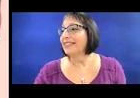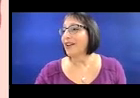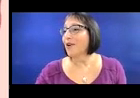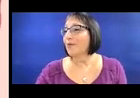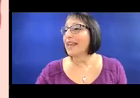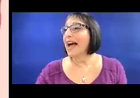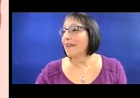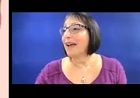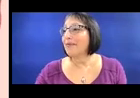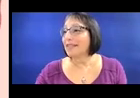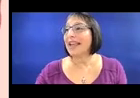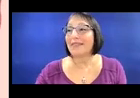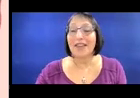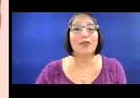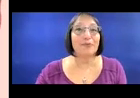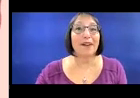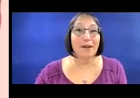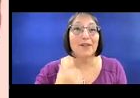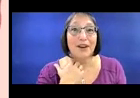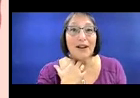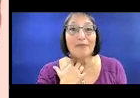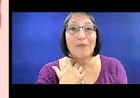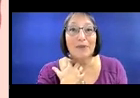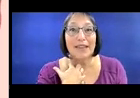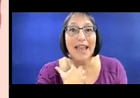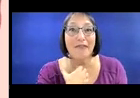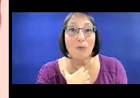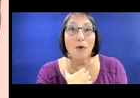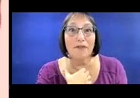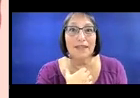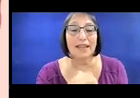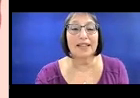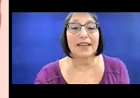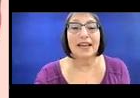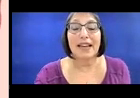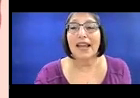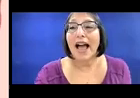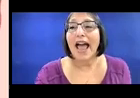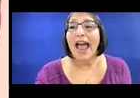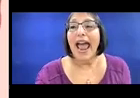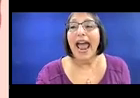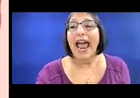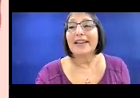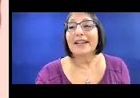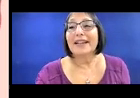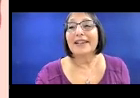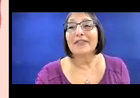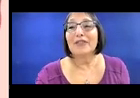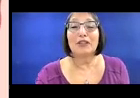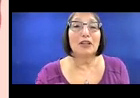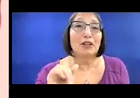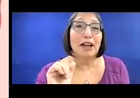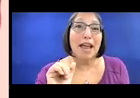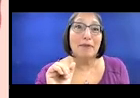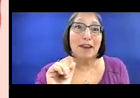So, yeah, I would say thank you. I'm with Sarah, probably using half or more of these things. And you see